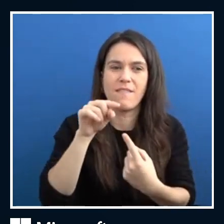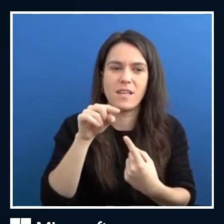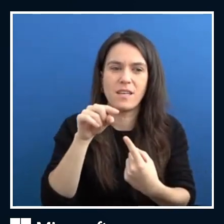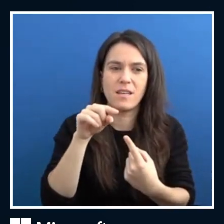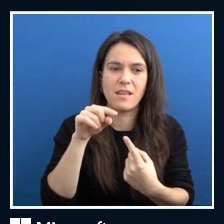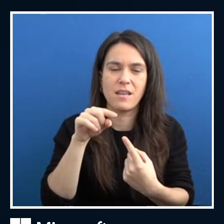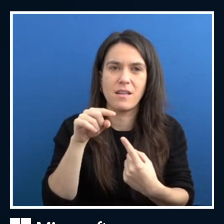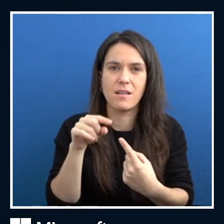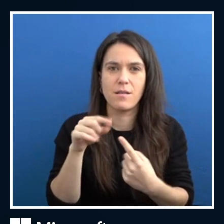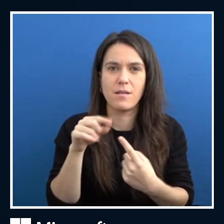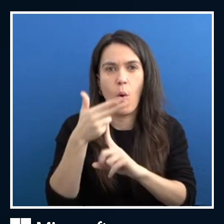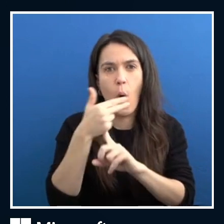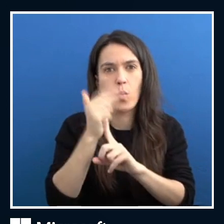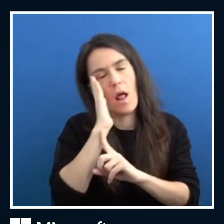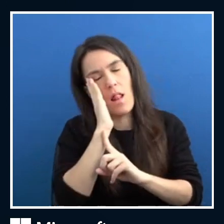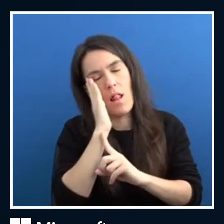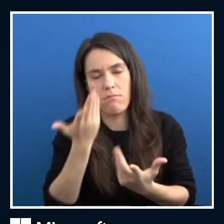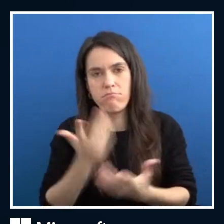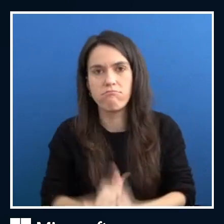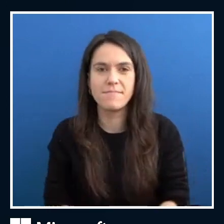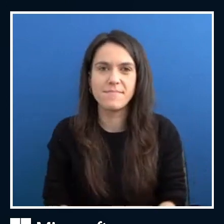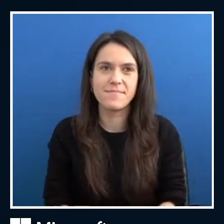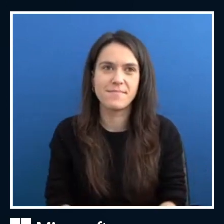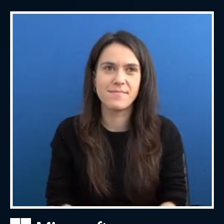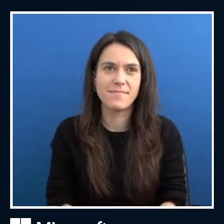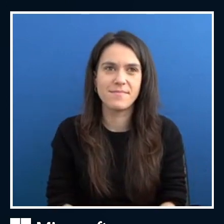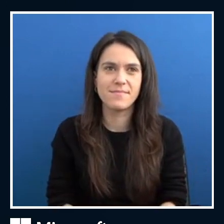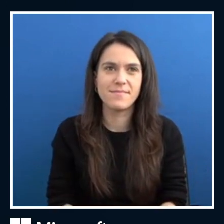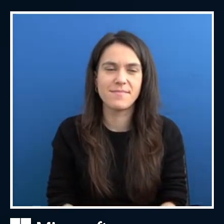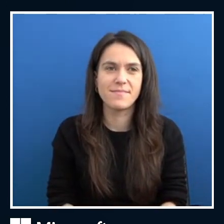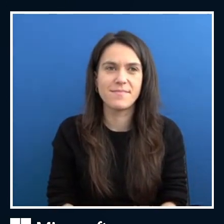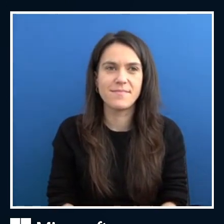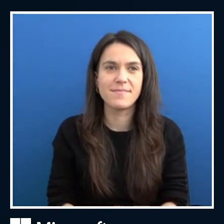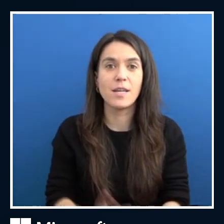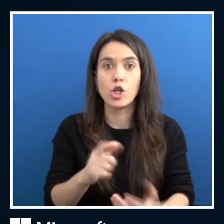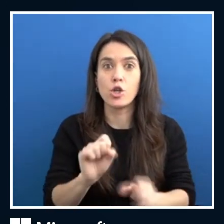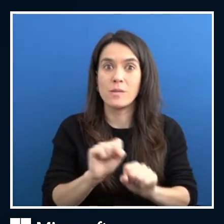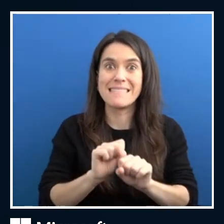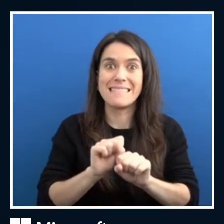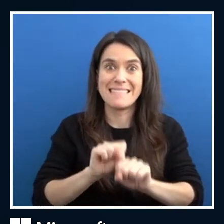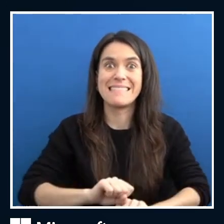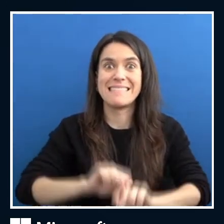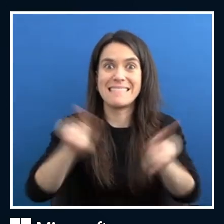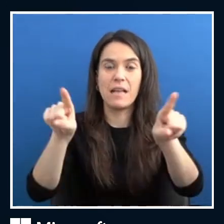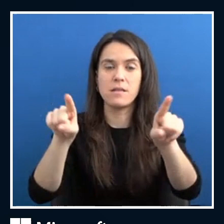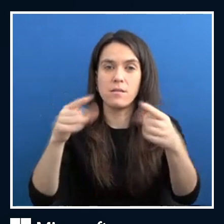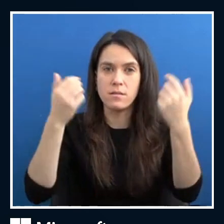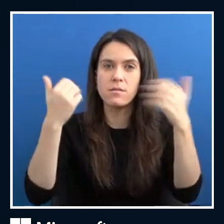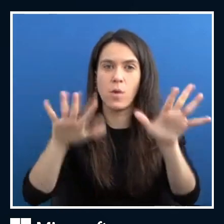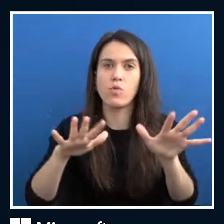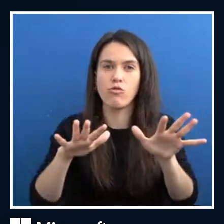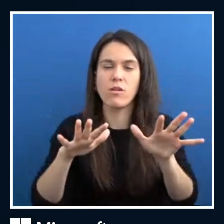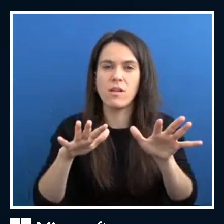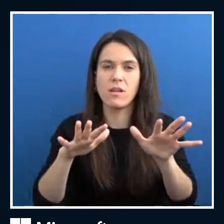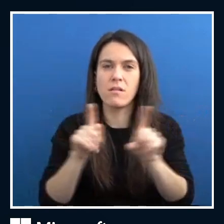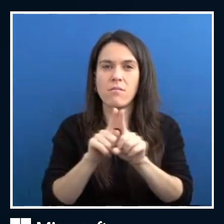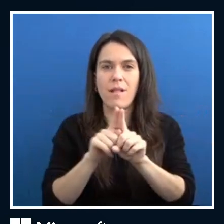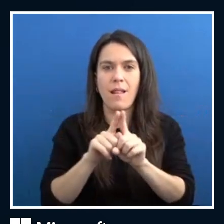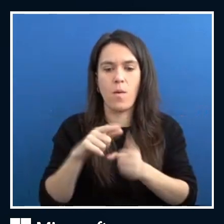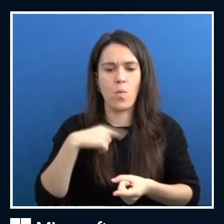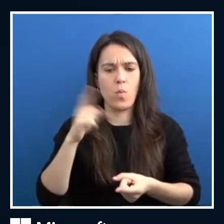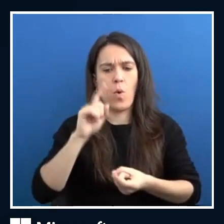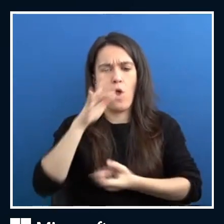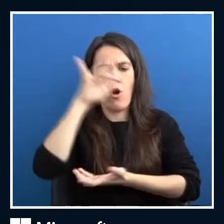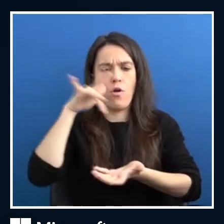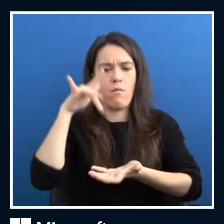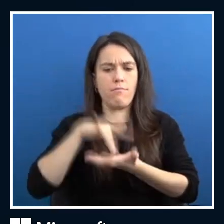hotels. So by default, because you're sending with you your coordinates.